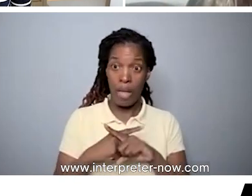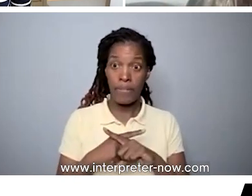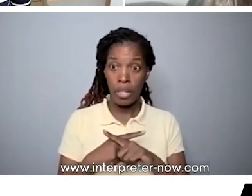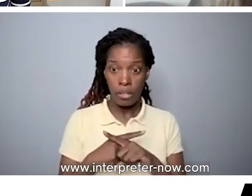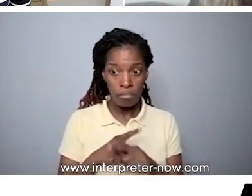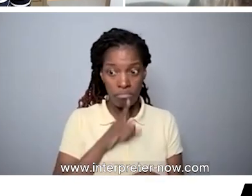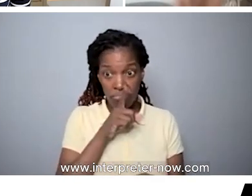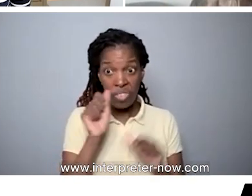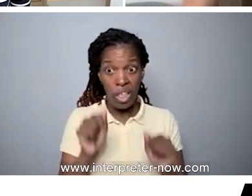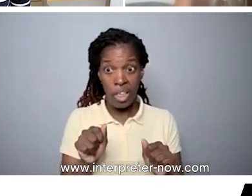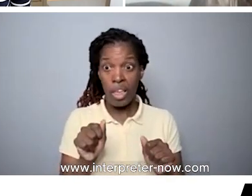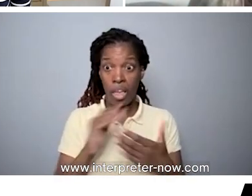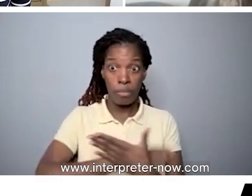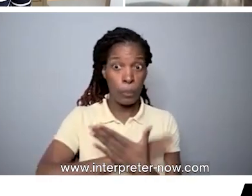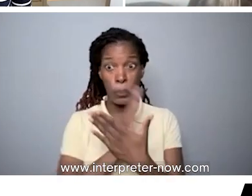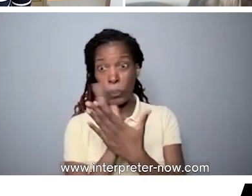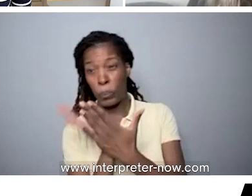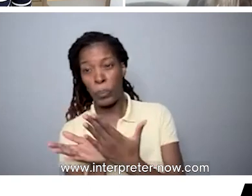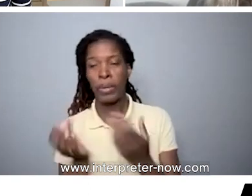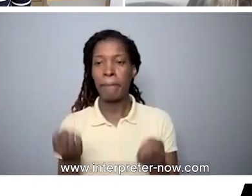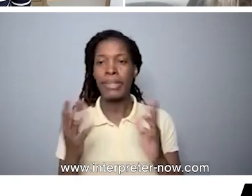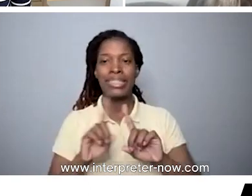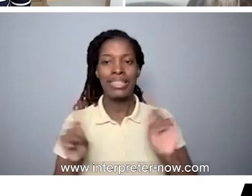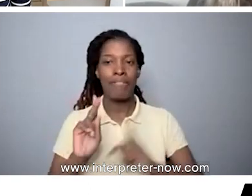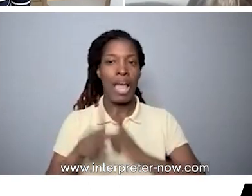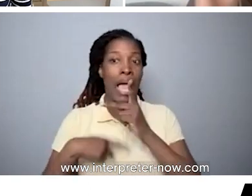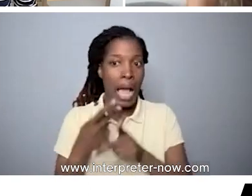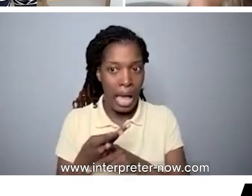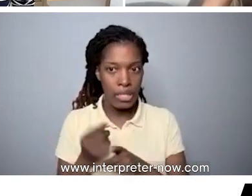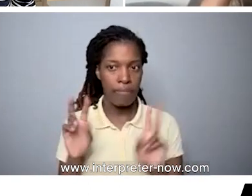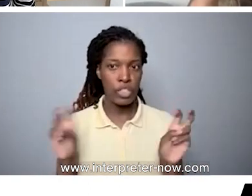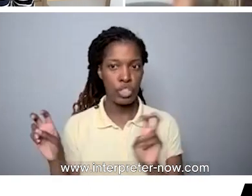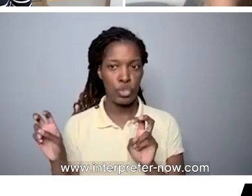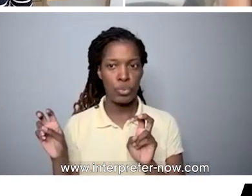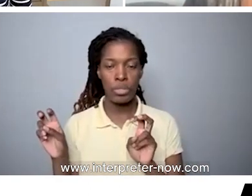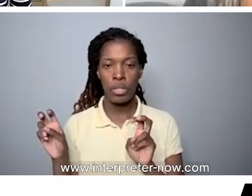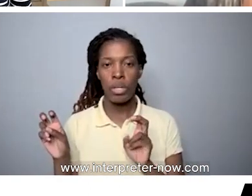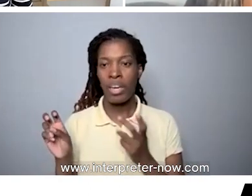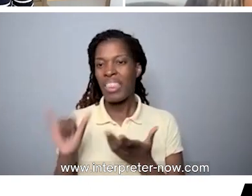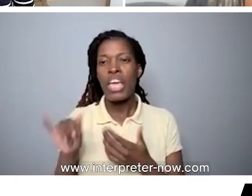of kinds of issues. And I just, again, these are ones I rattled off that kind of are at the top of my mind.